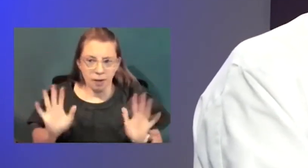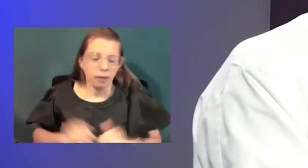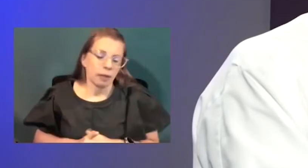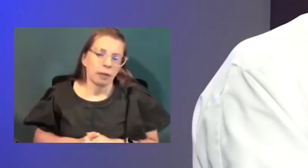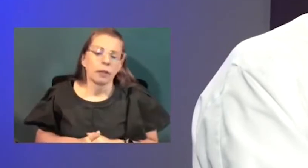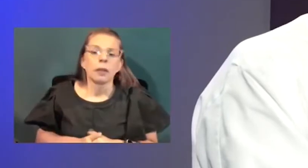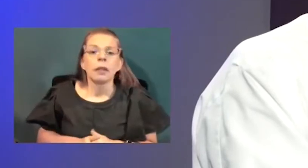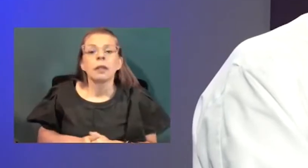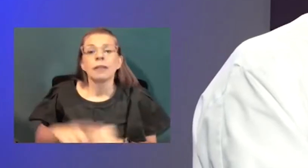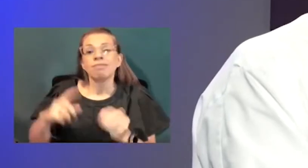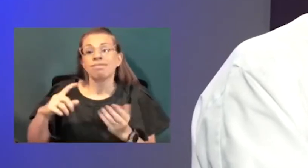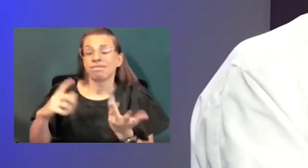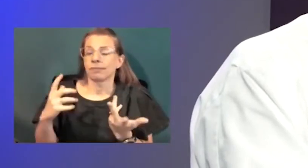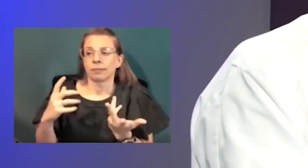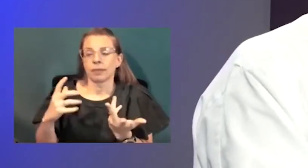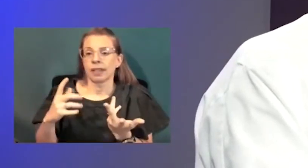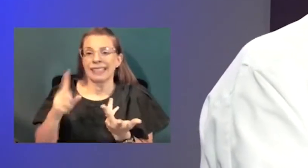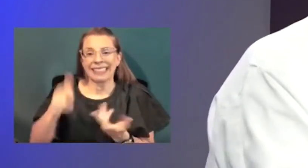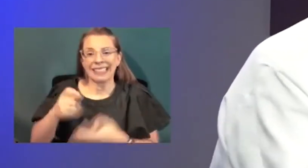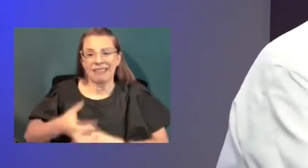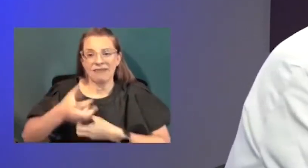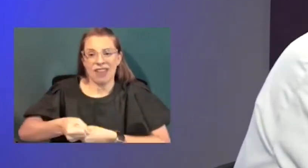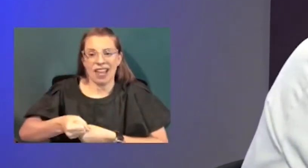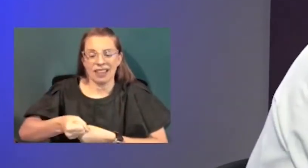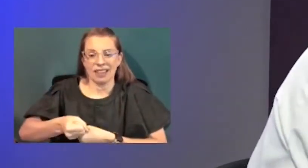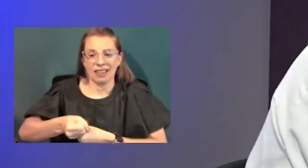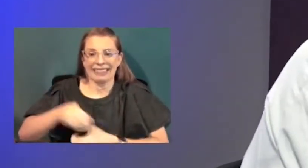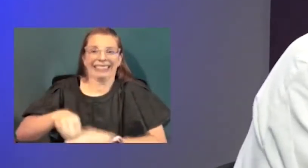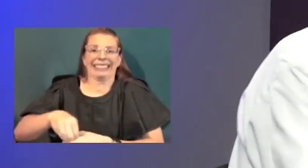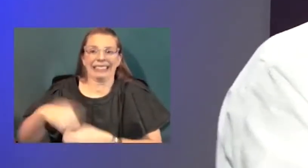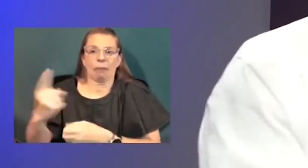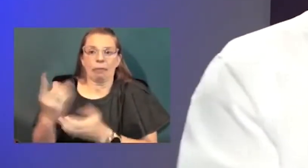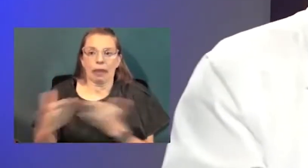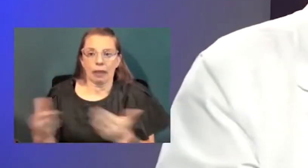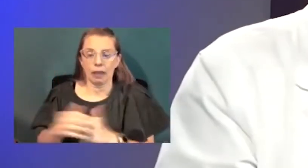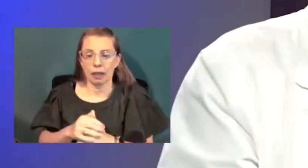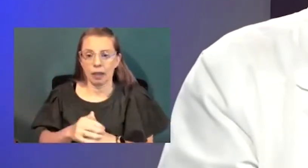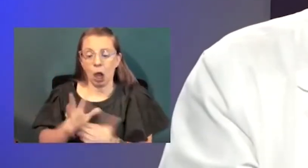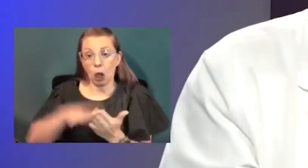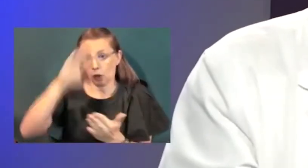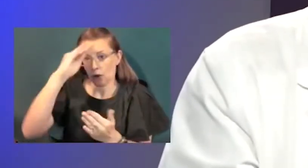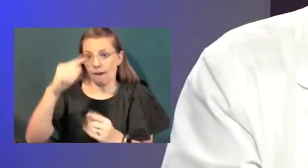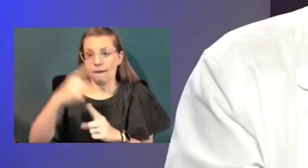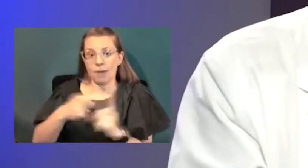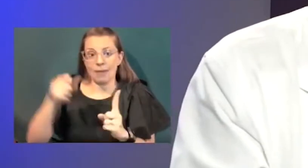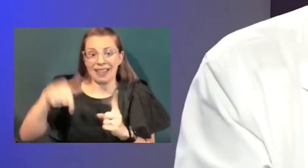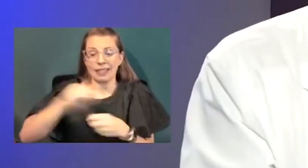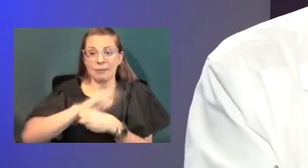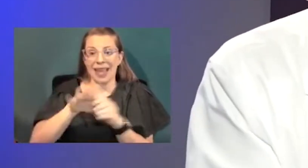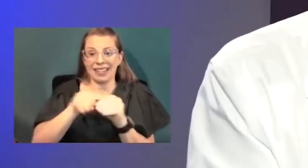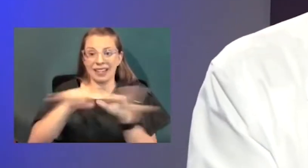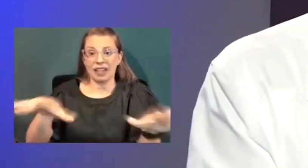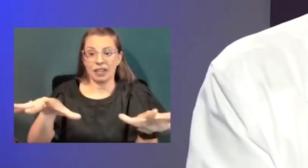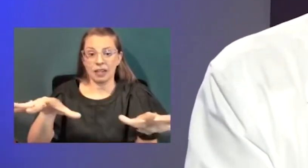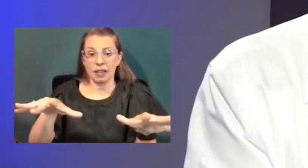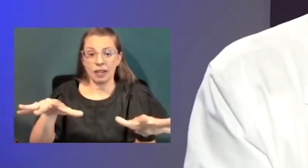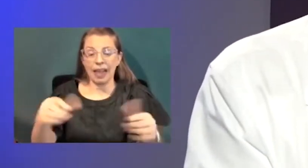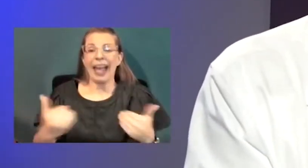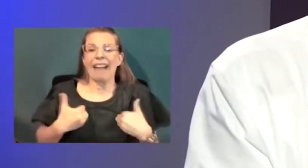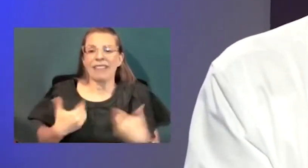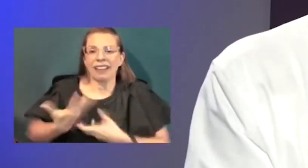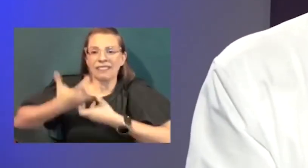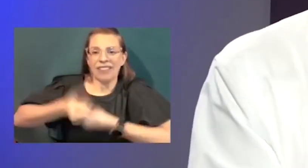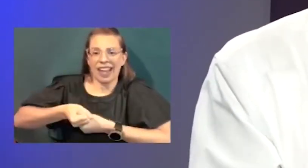you have to have faith in something. If there is a lesson from this pandemic, it is that having faith is